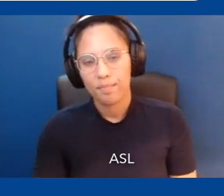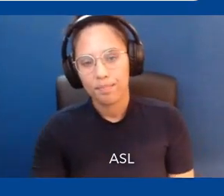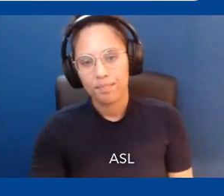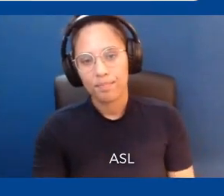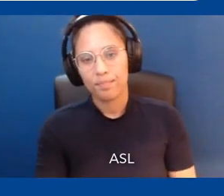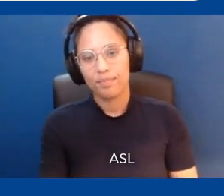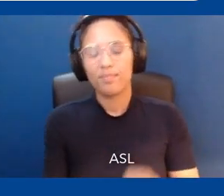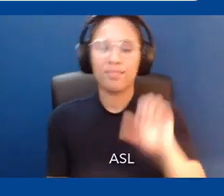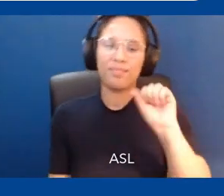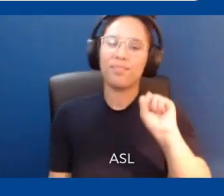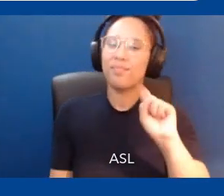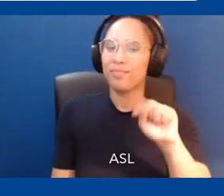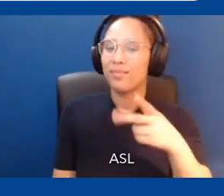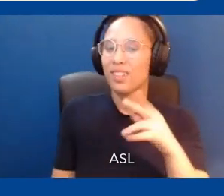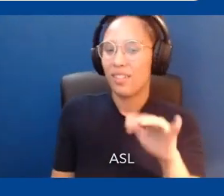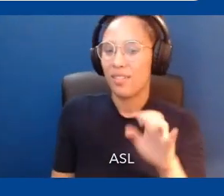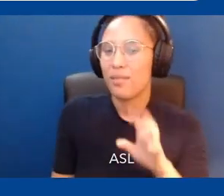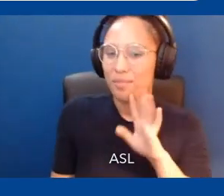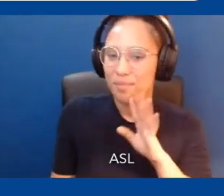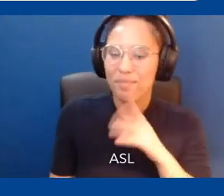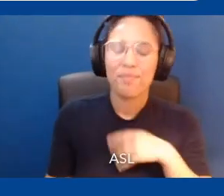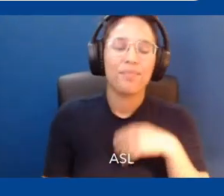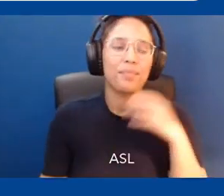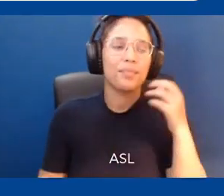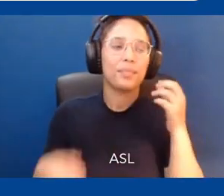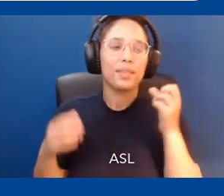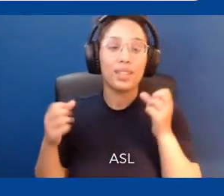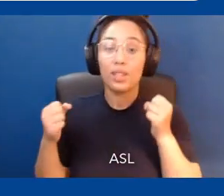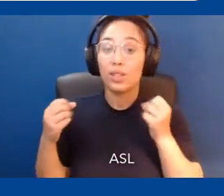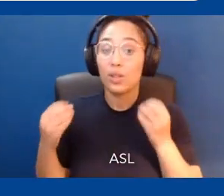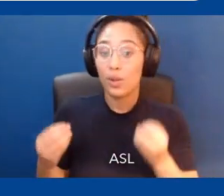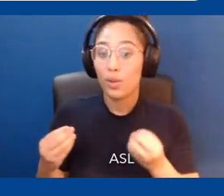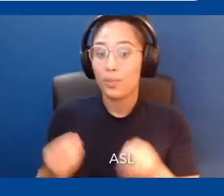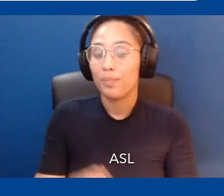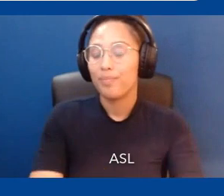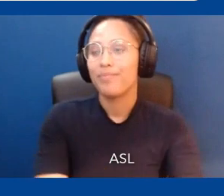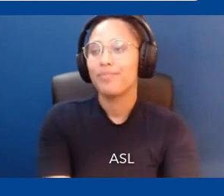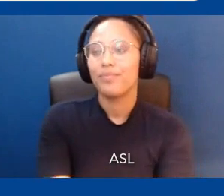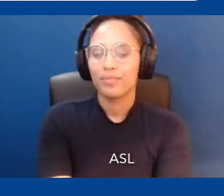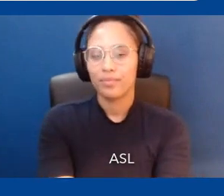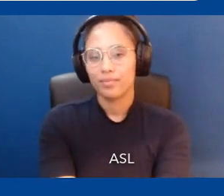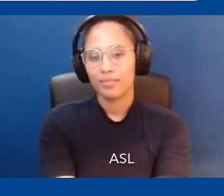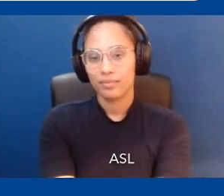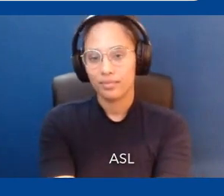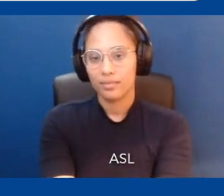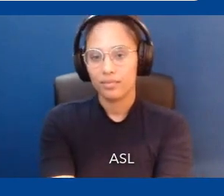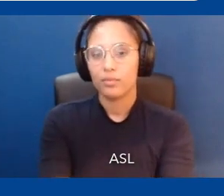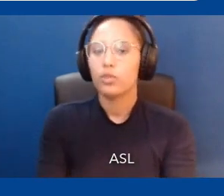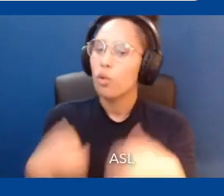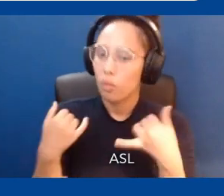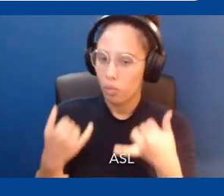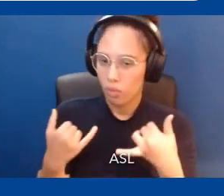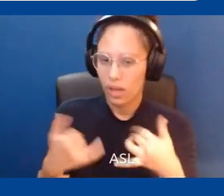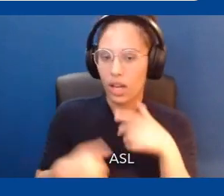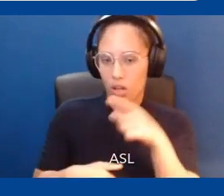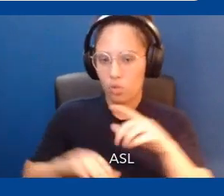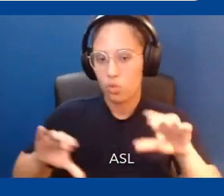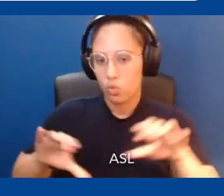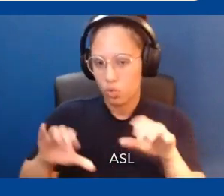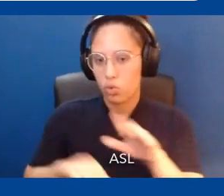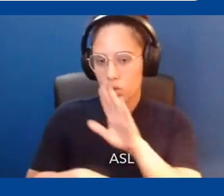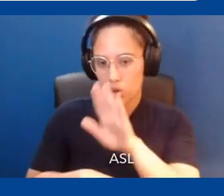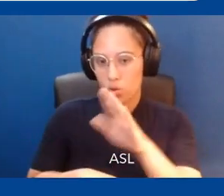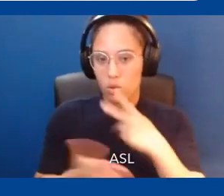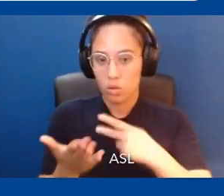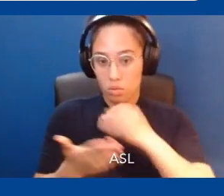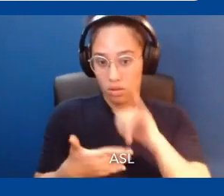So this is Stephanie speaking. So I mean, I know that you're just, the project, you're working on the project. So do you see it